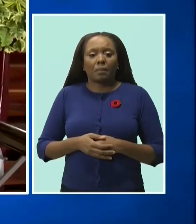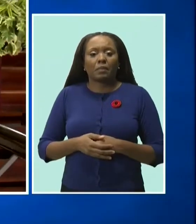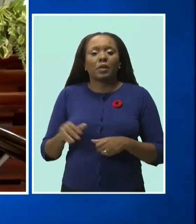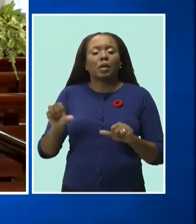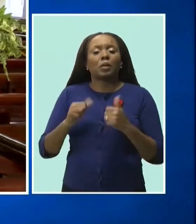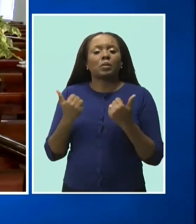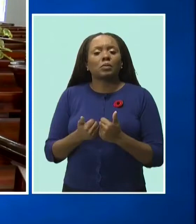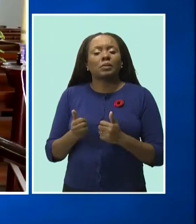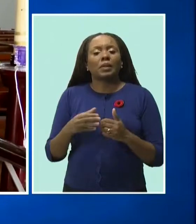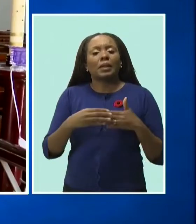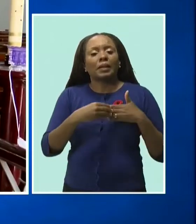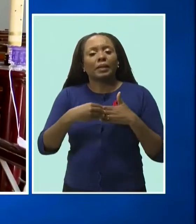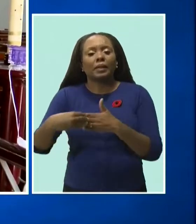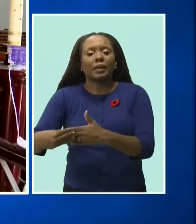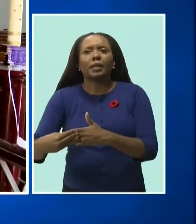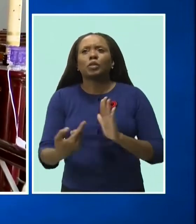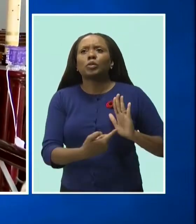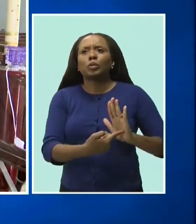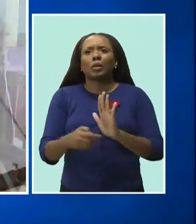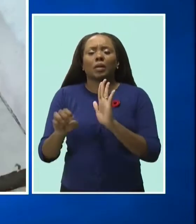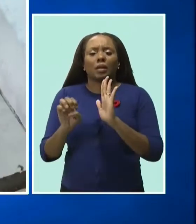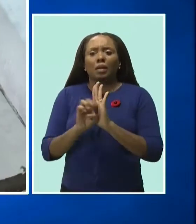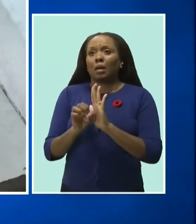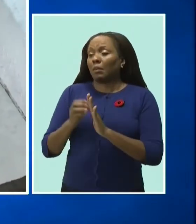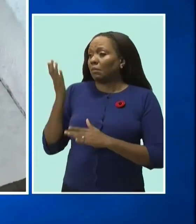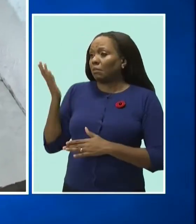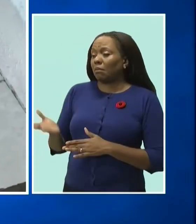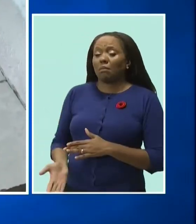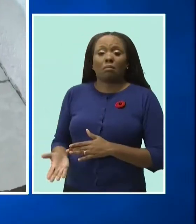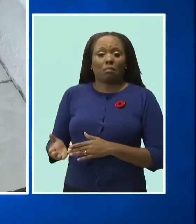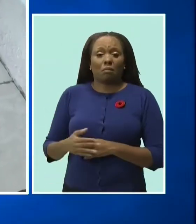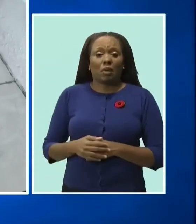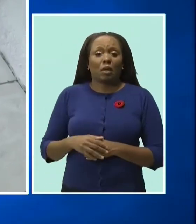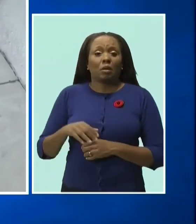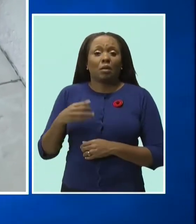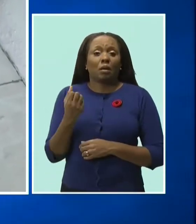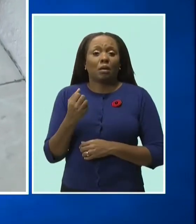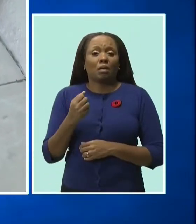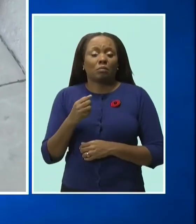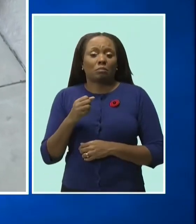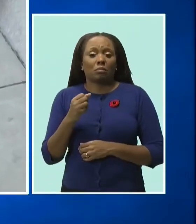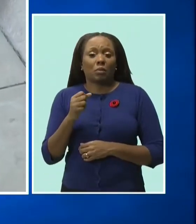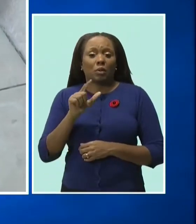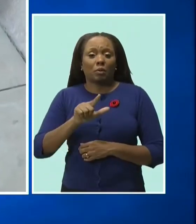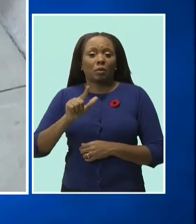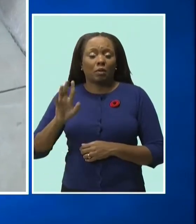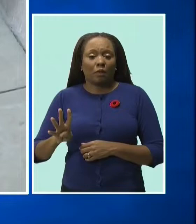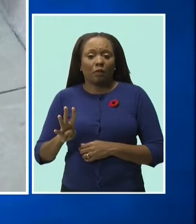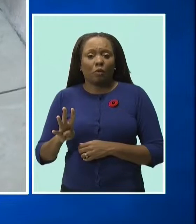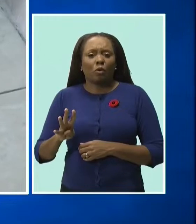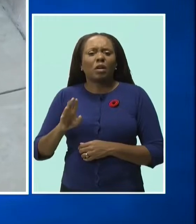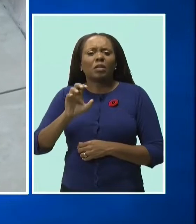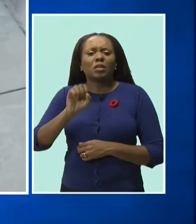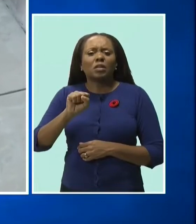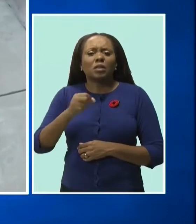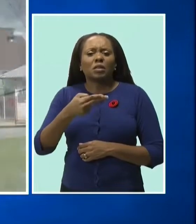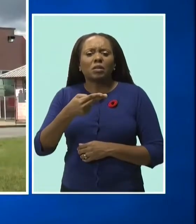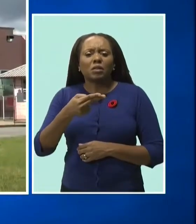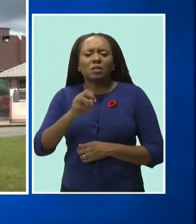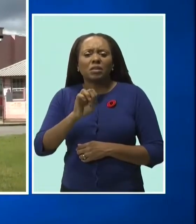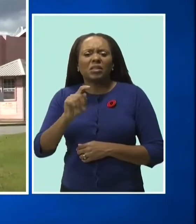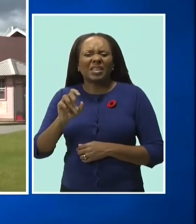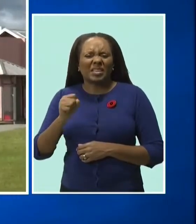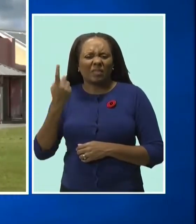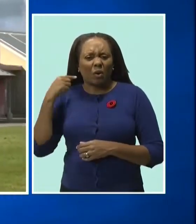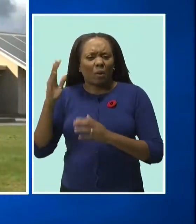example and today handed over 24 sheet sets to the nearby Blackman and Gollop Isolation Center. Mr. Paris says the men of the